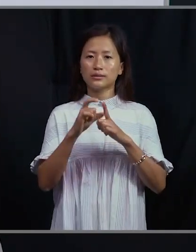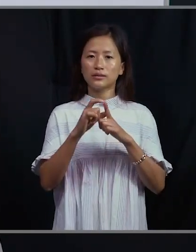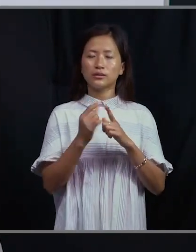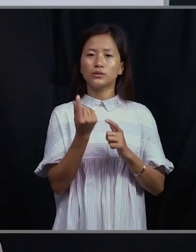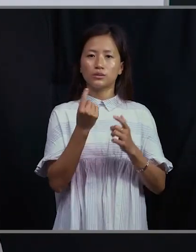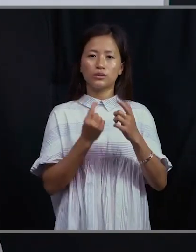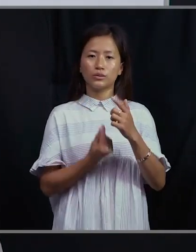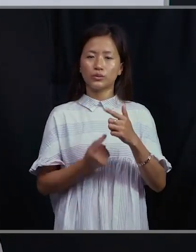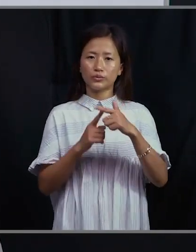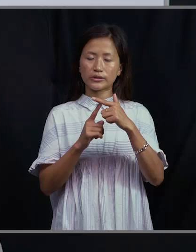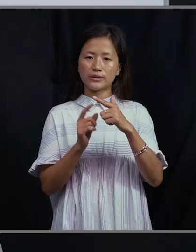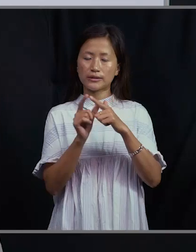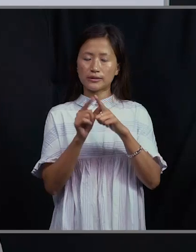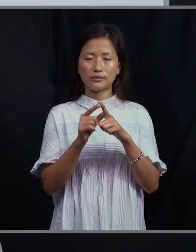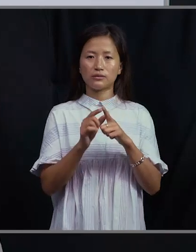I-D-double-D-A-D,